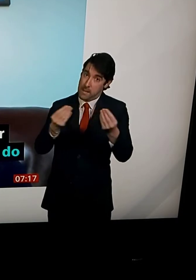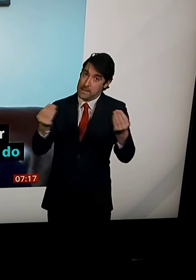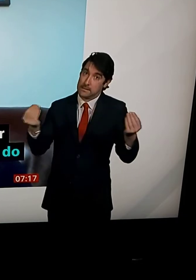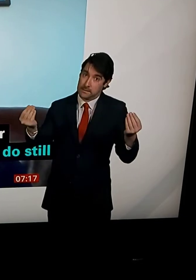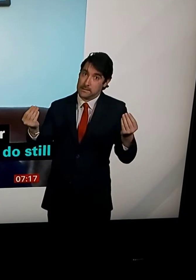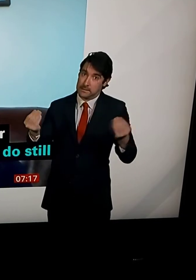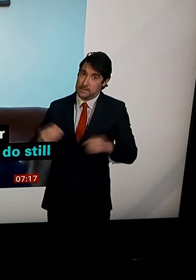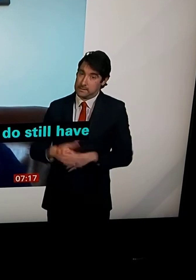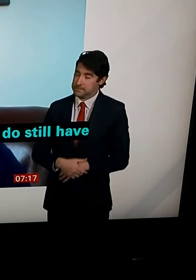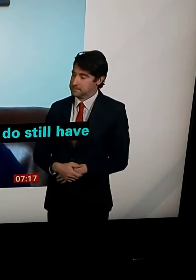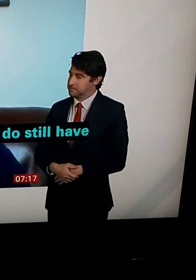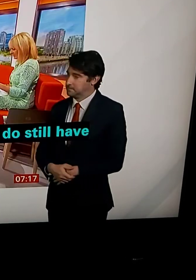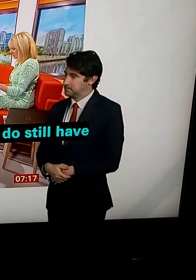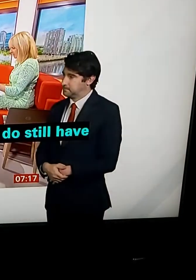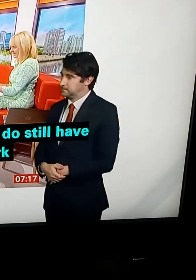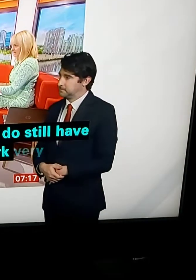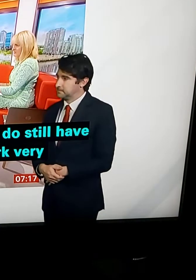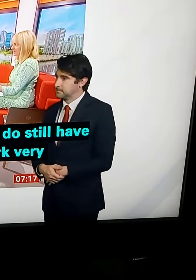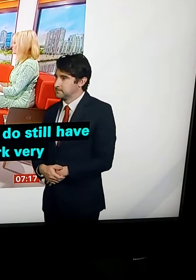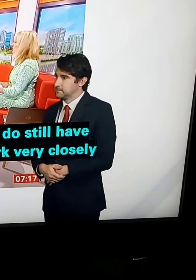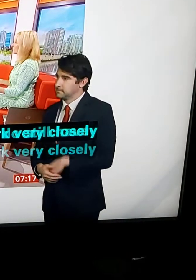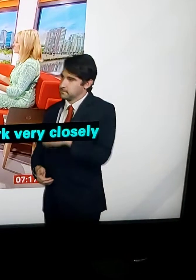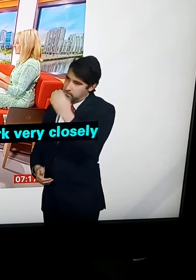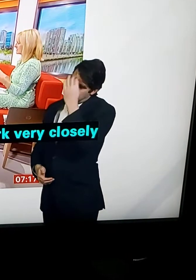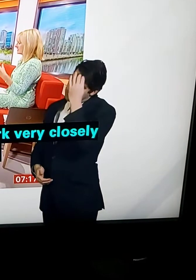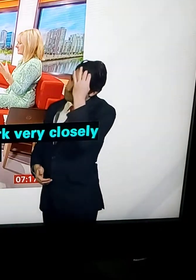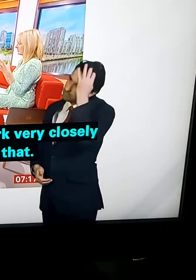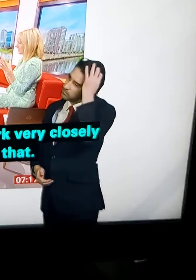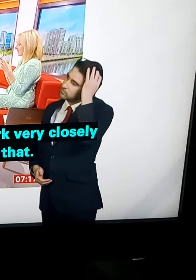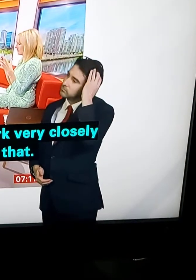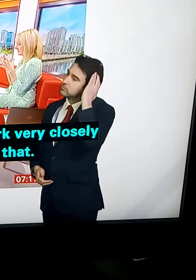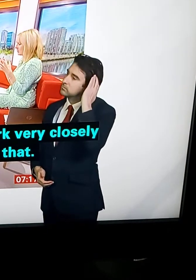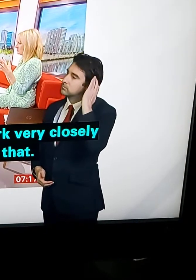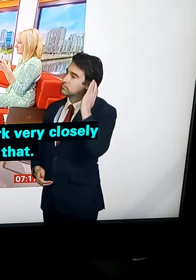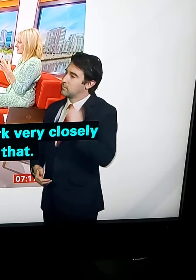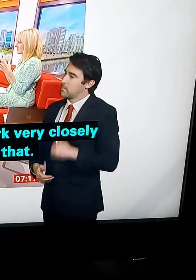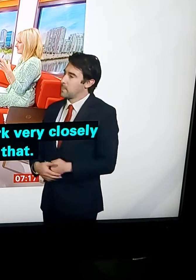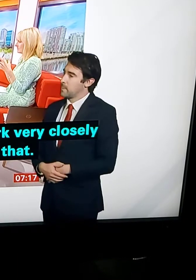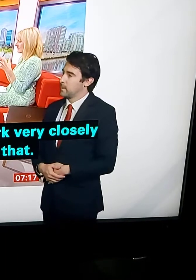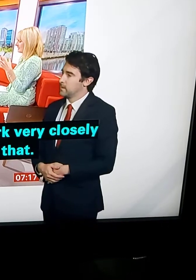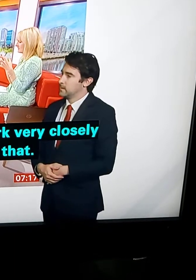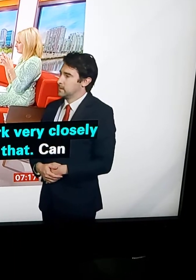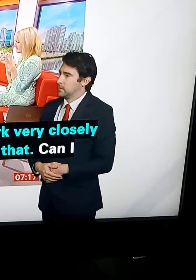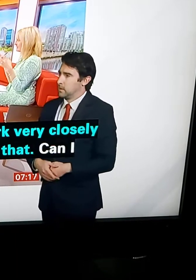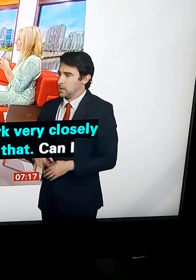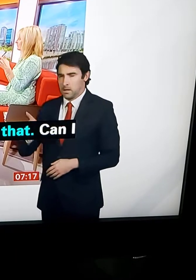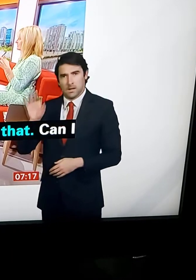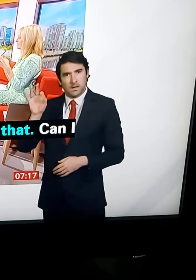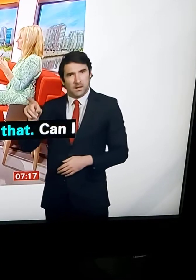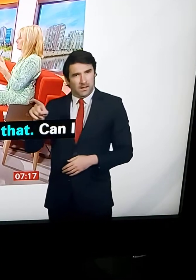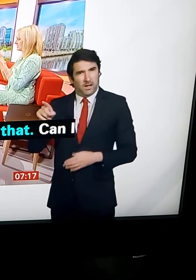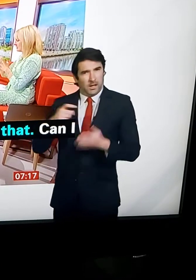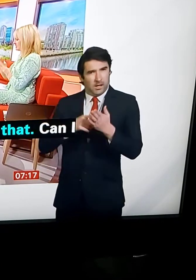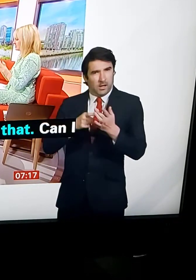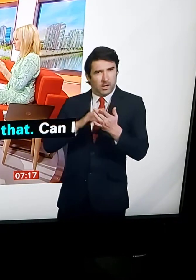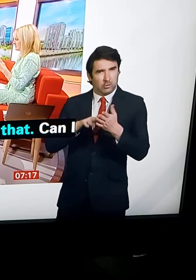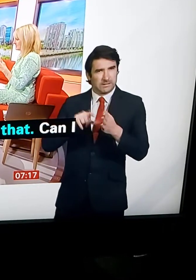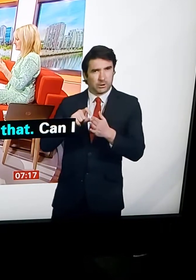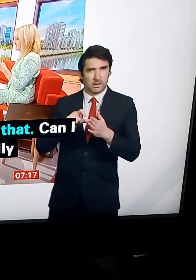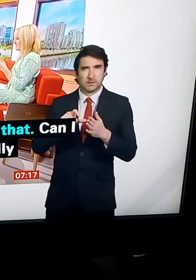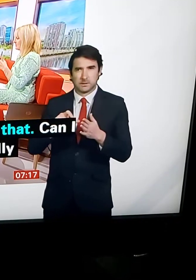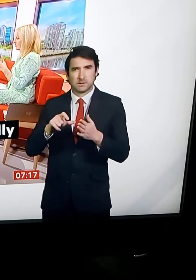space available, yes. Richard, Harvey, can I just ask you as well, because I'm really conscious that people have been left in really difficult situations, including